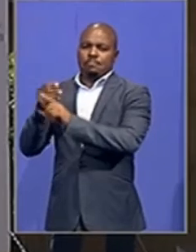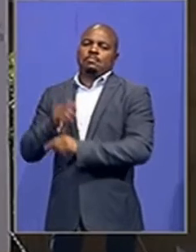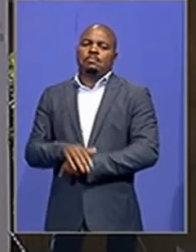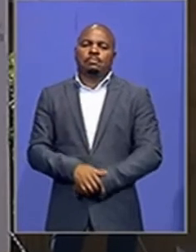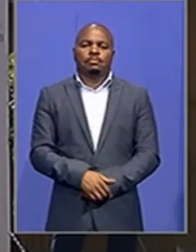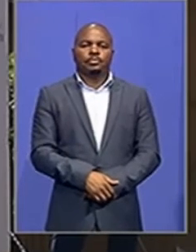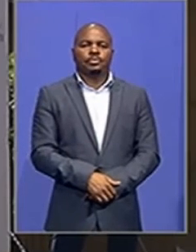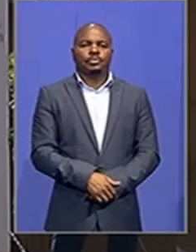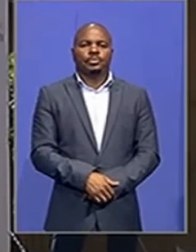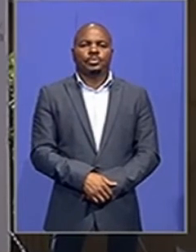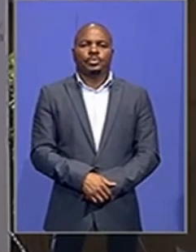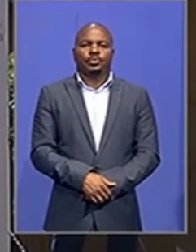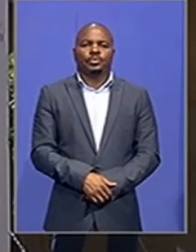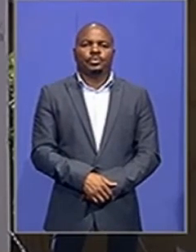SCBC News, Pochefström.